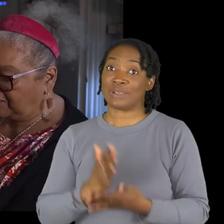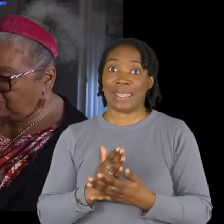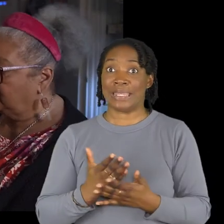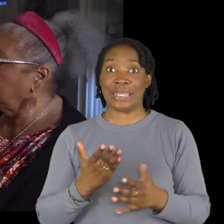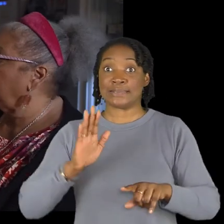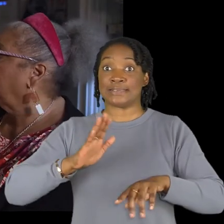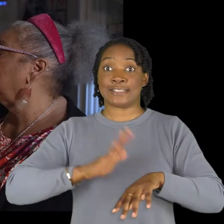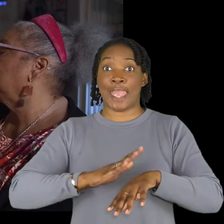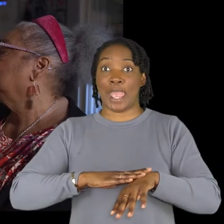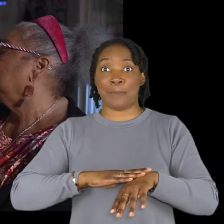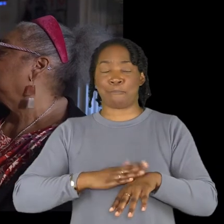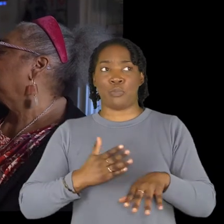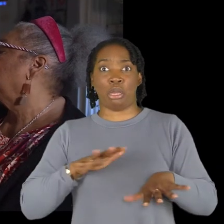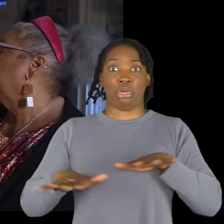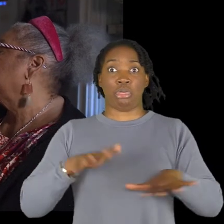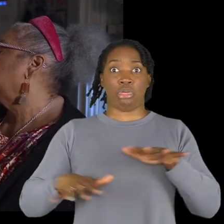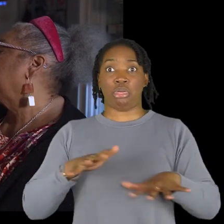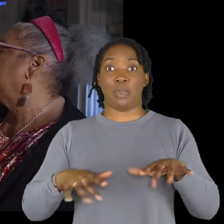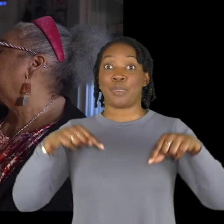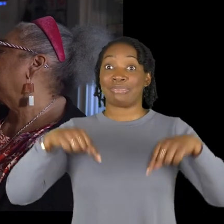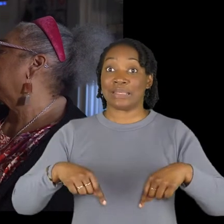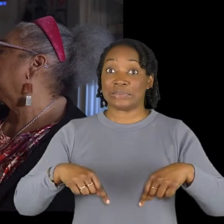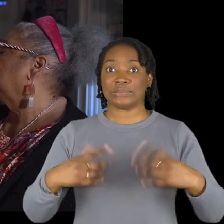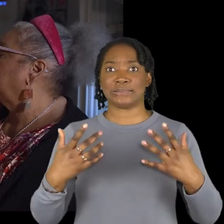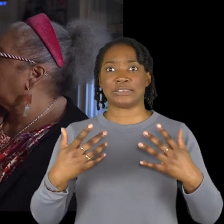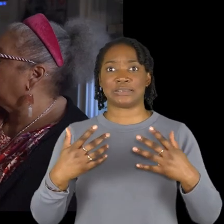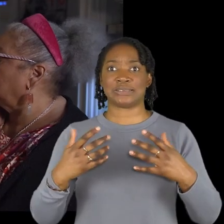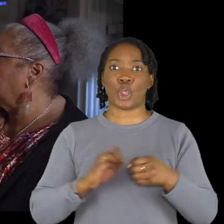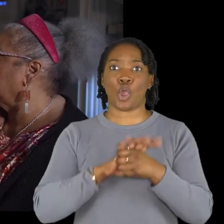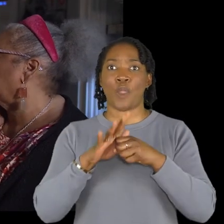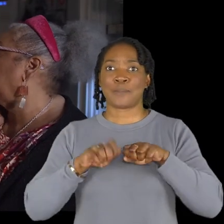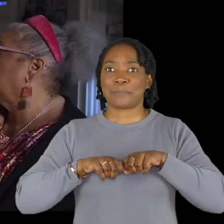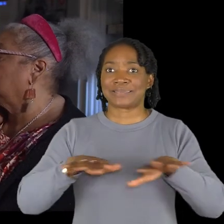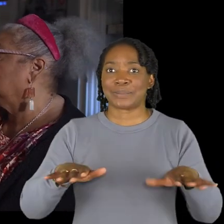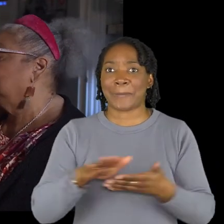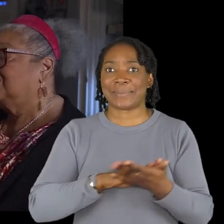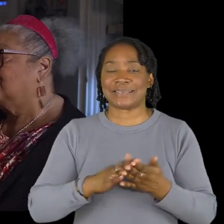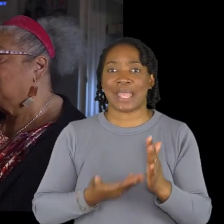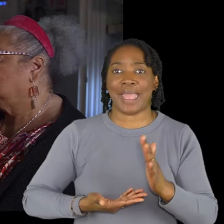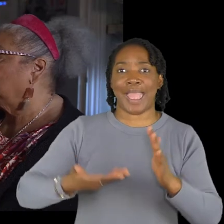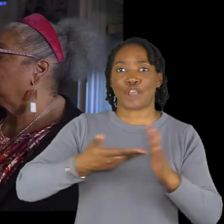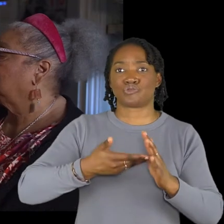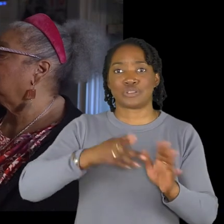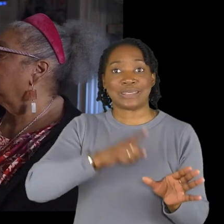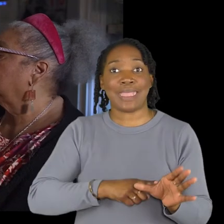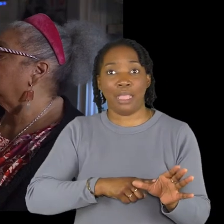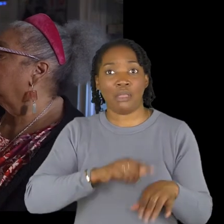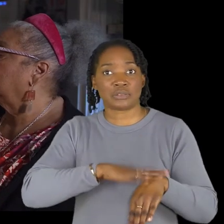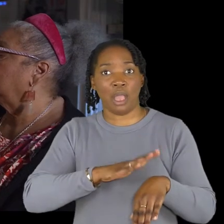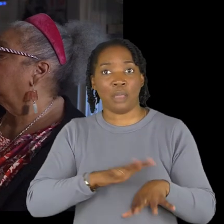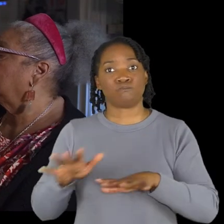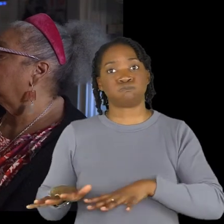You're not given any space. But what the pandemic has done, it's given us an extra year for good or